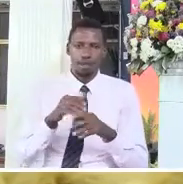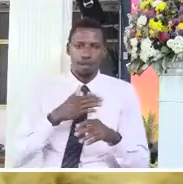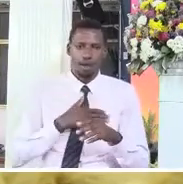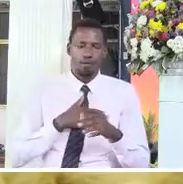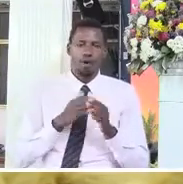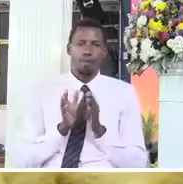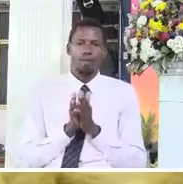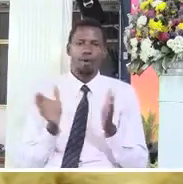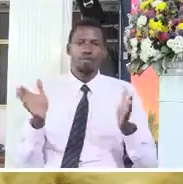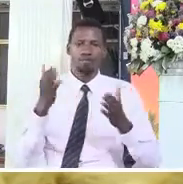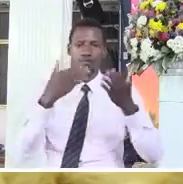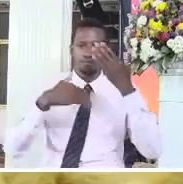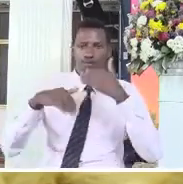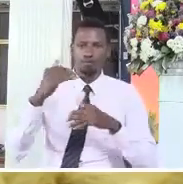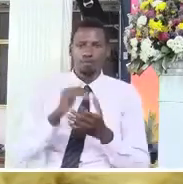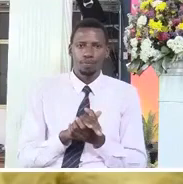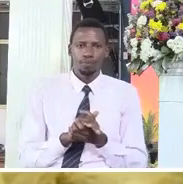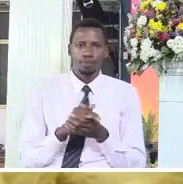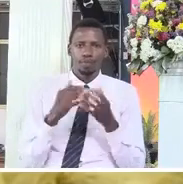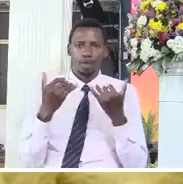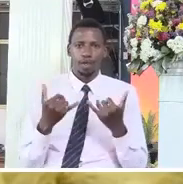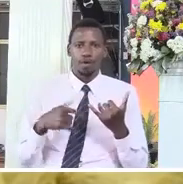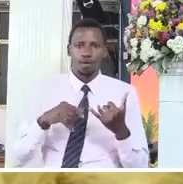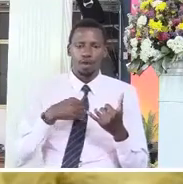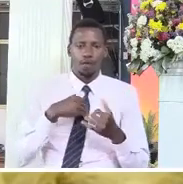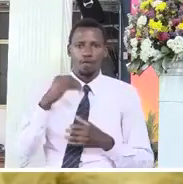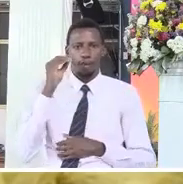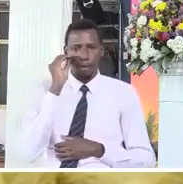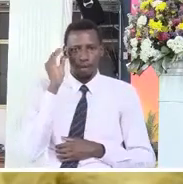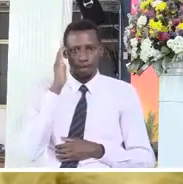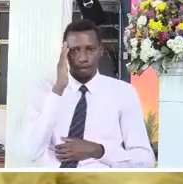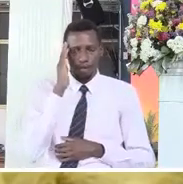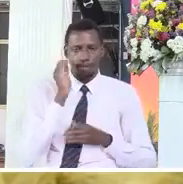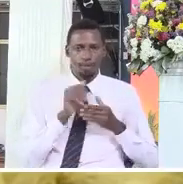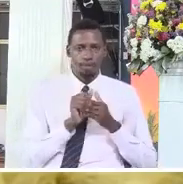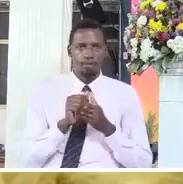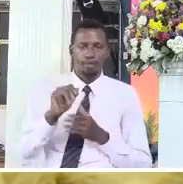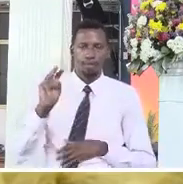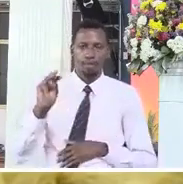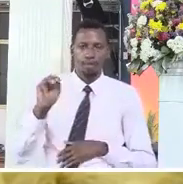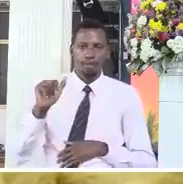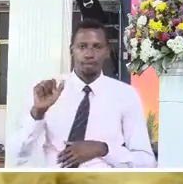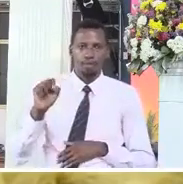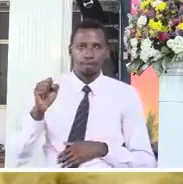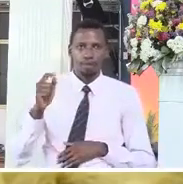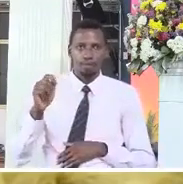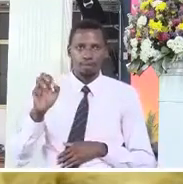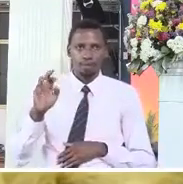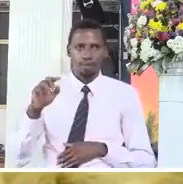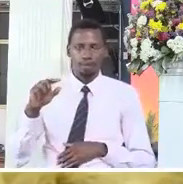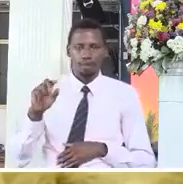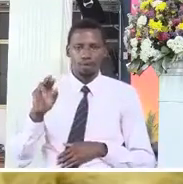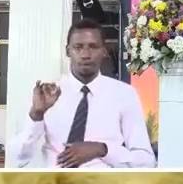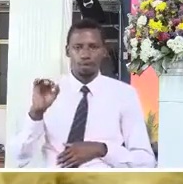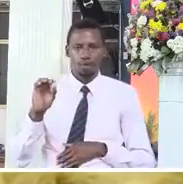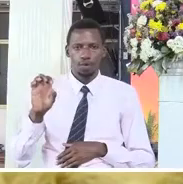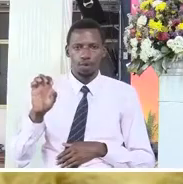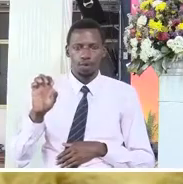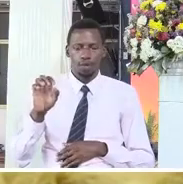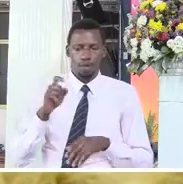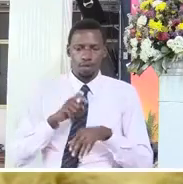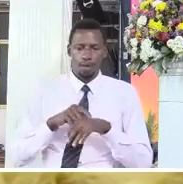universities. We now have a master guide. We started it when I was in JQuad. We started master guide the first time in